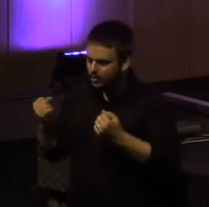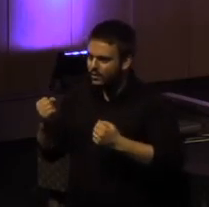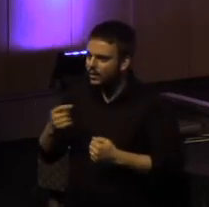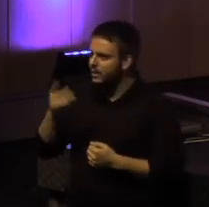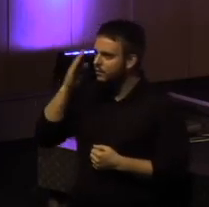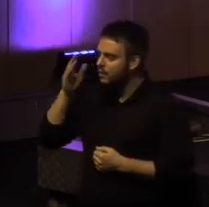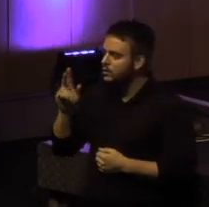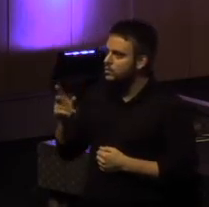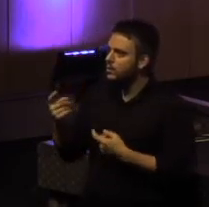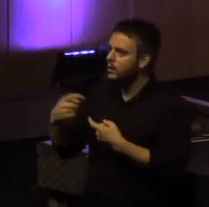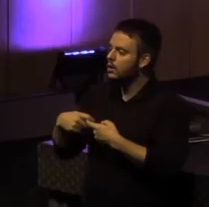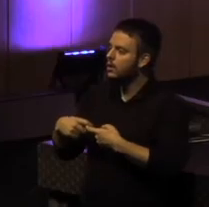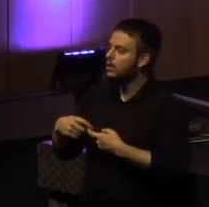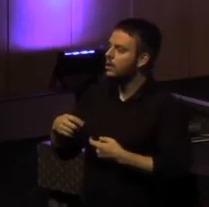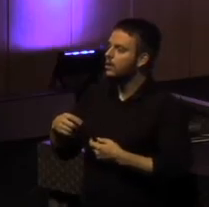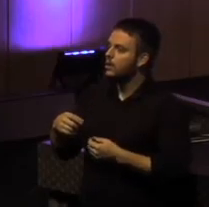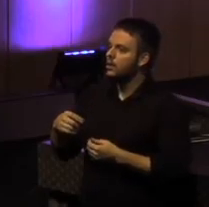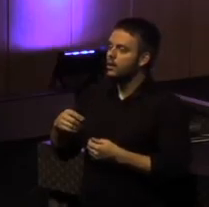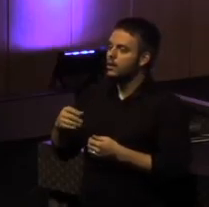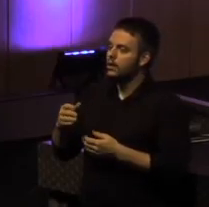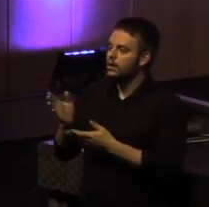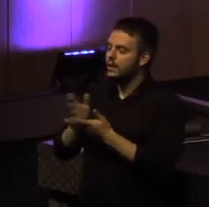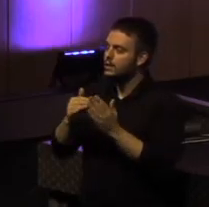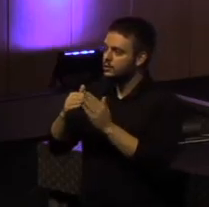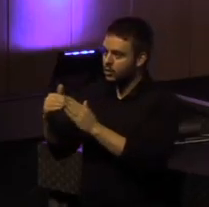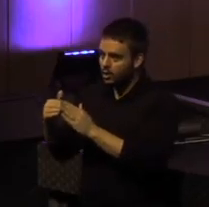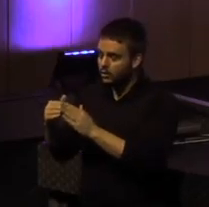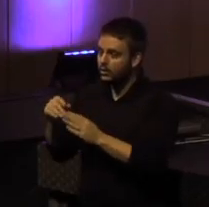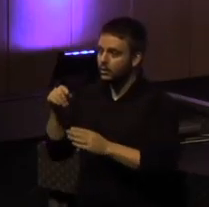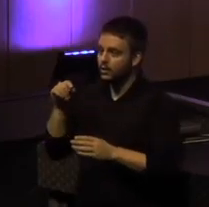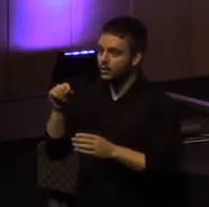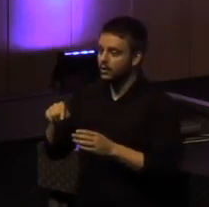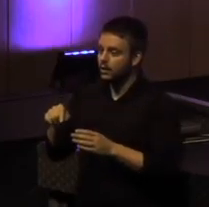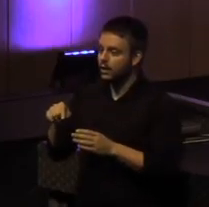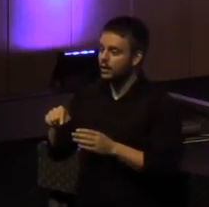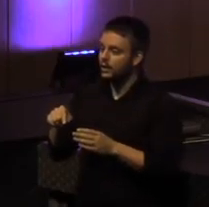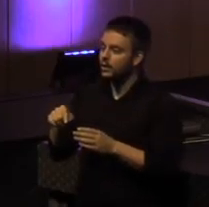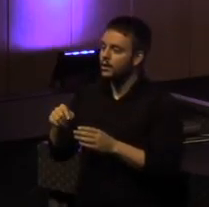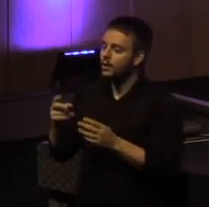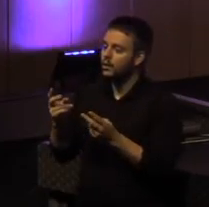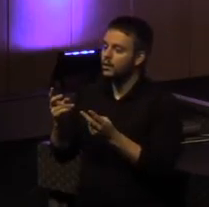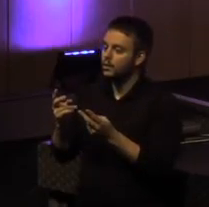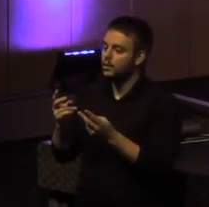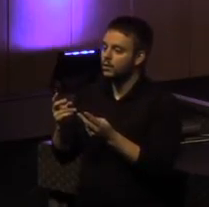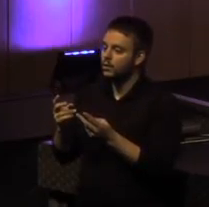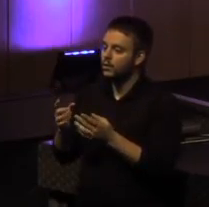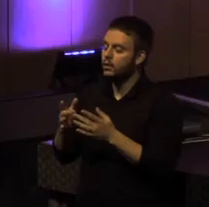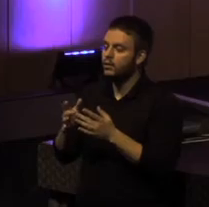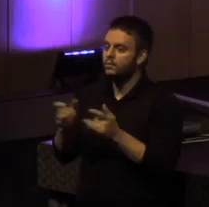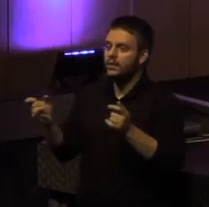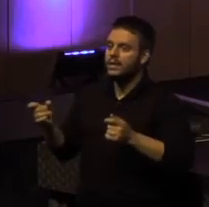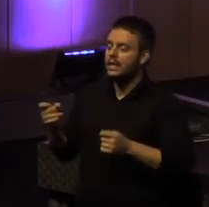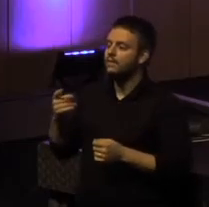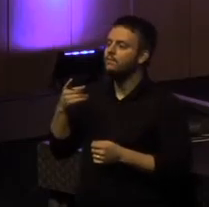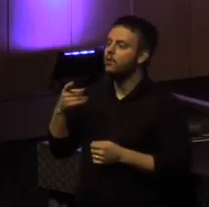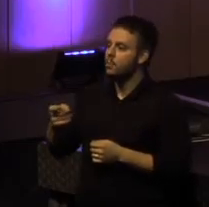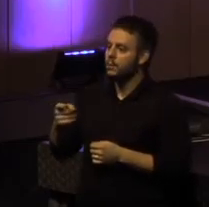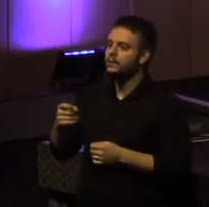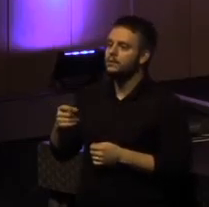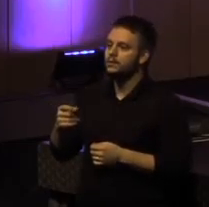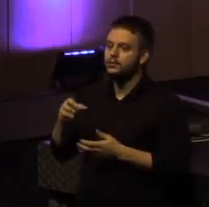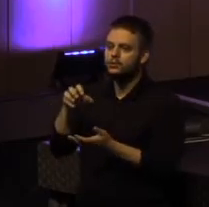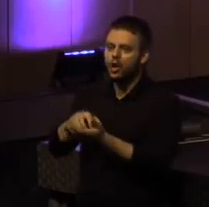subtly nods, so subtle that I can't distinguish it as a nod. I ask him on camera,